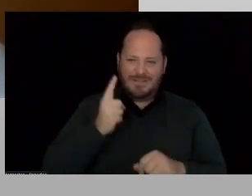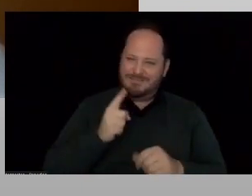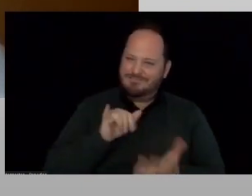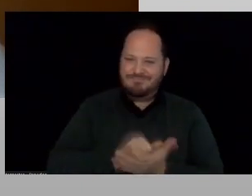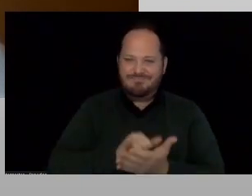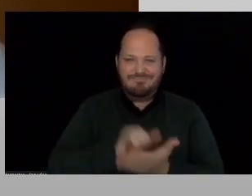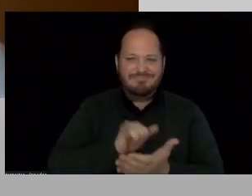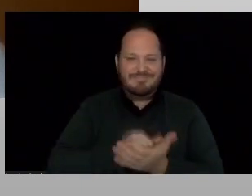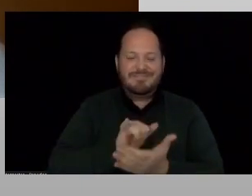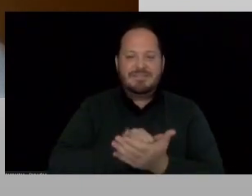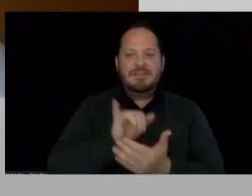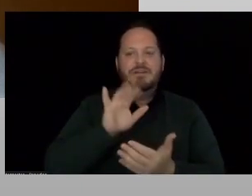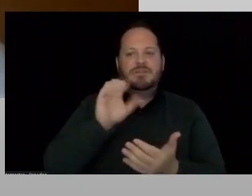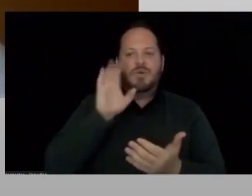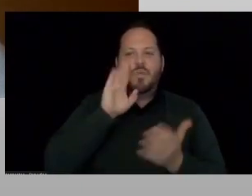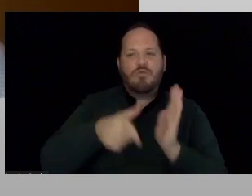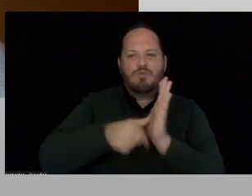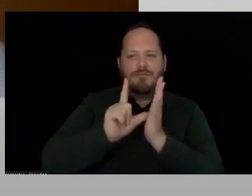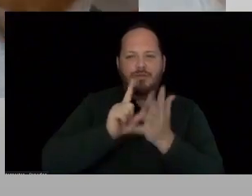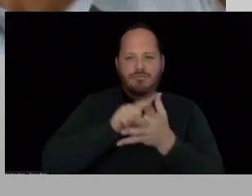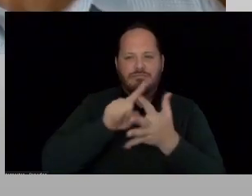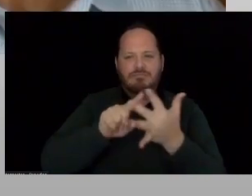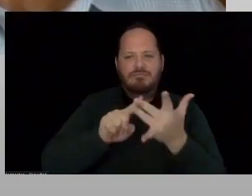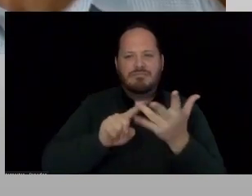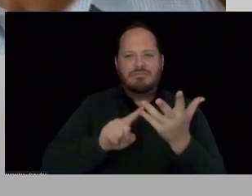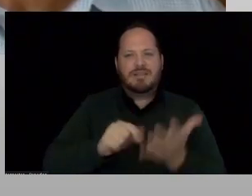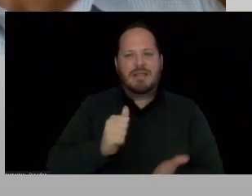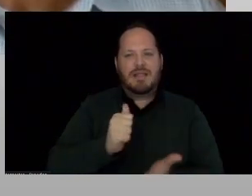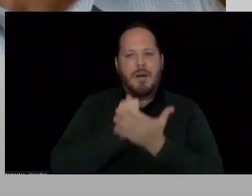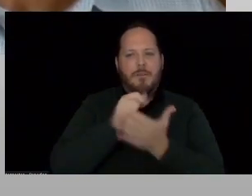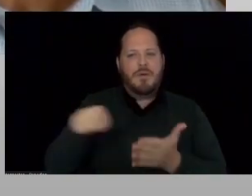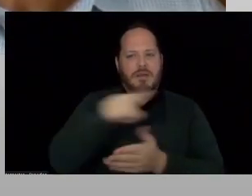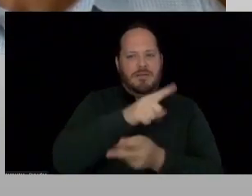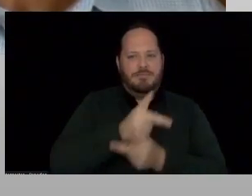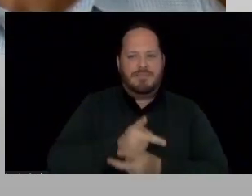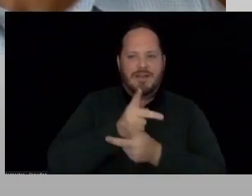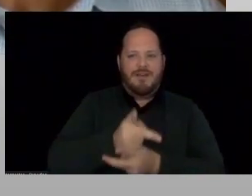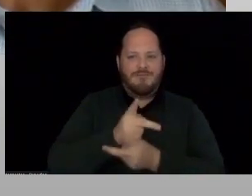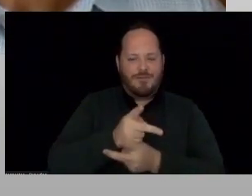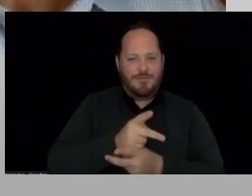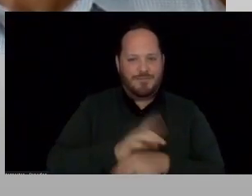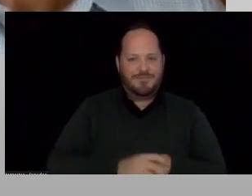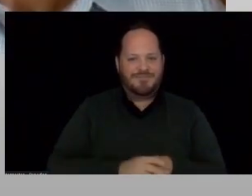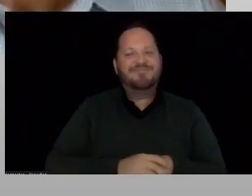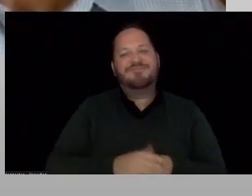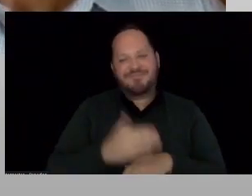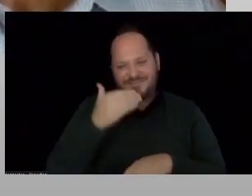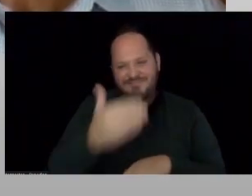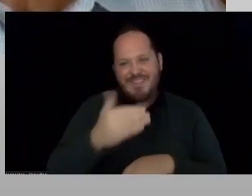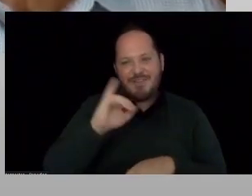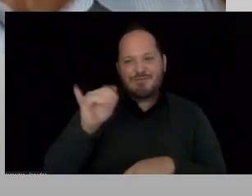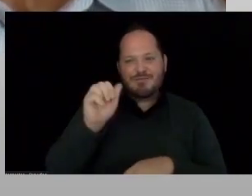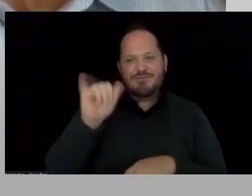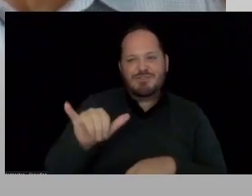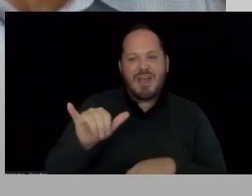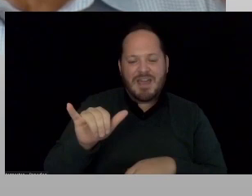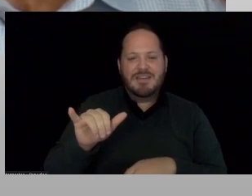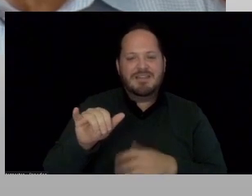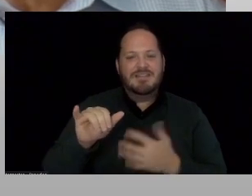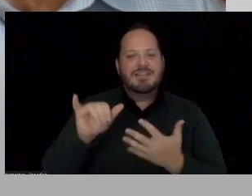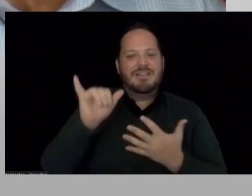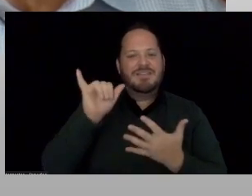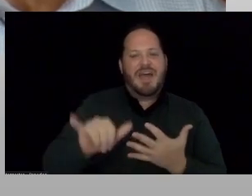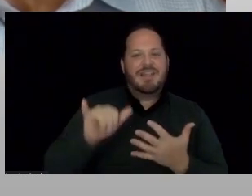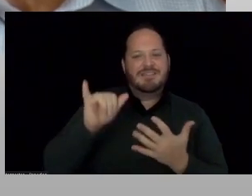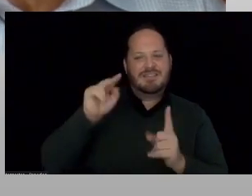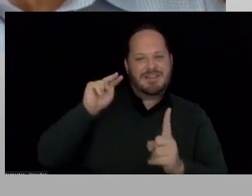need to be really, really careful. Leslie? Yeah, thanks, Jay. That's the context in which DSHS has issued these guidelines,